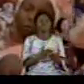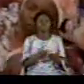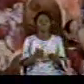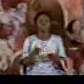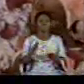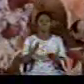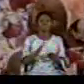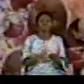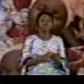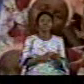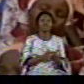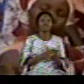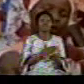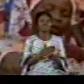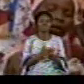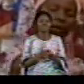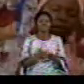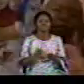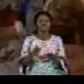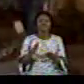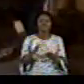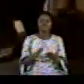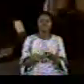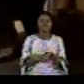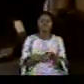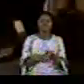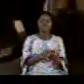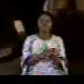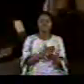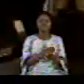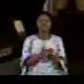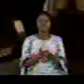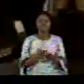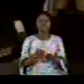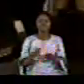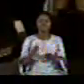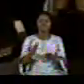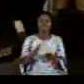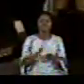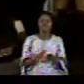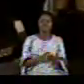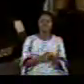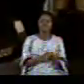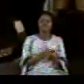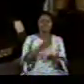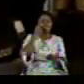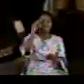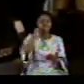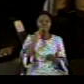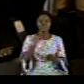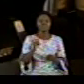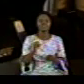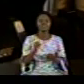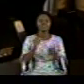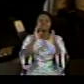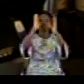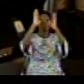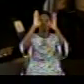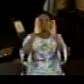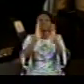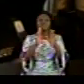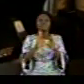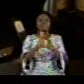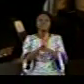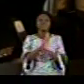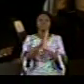wisdom, power, and love. Our God is an awesome God.